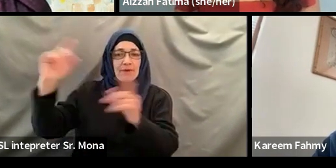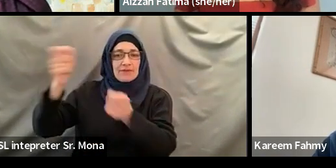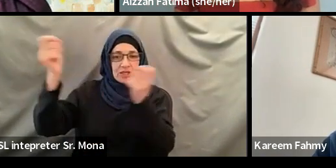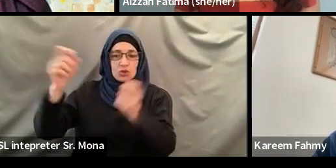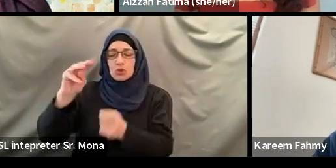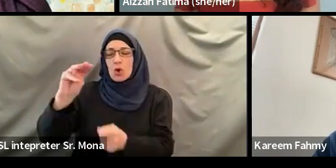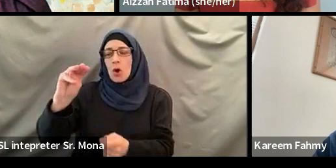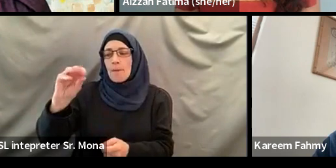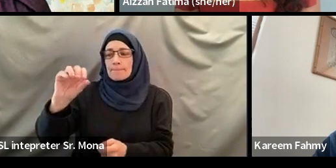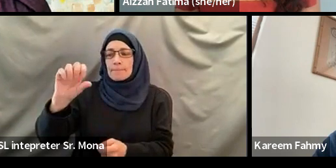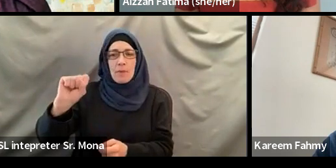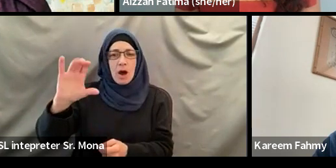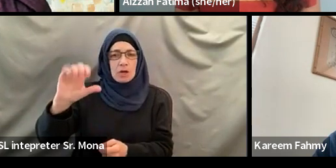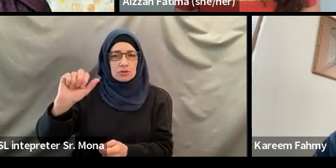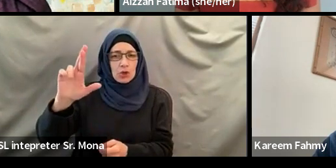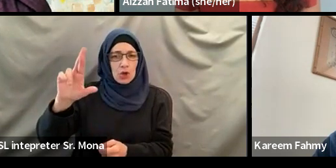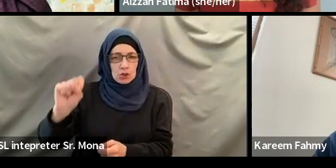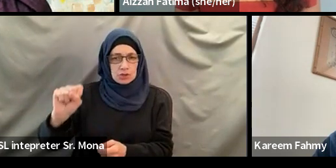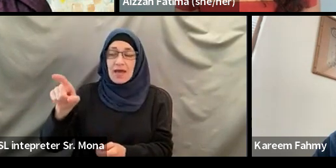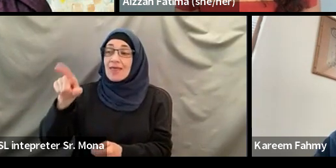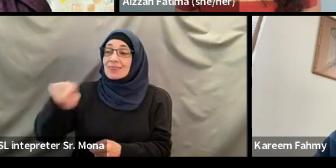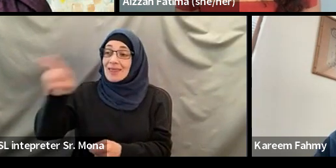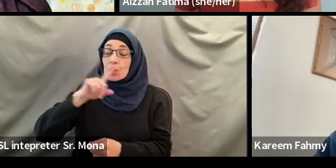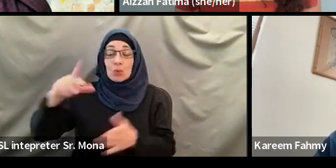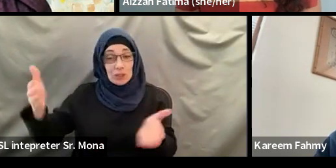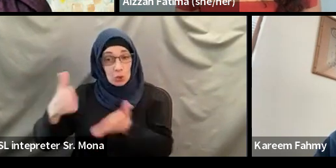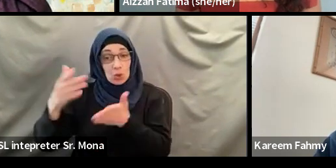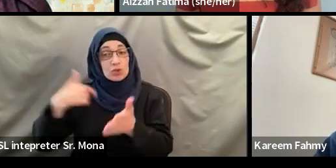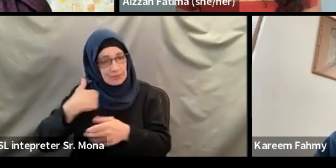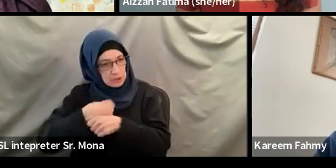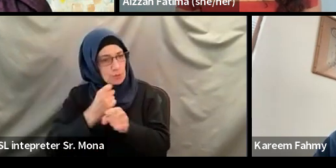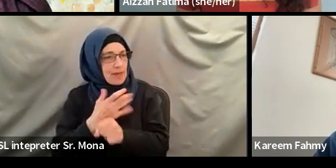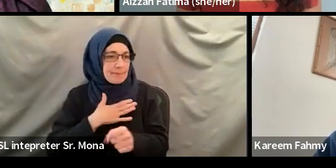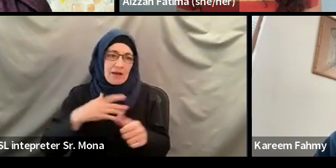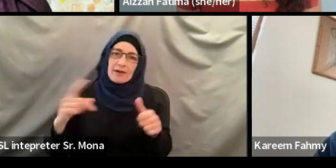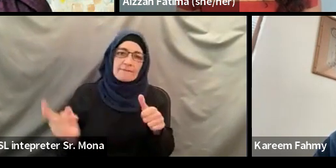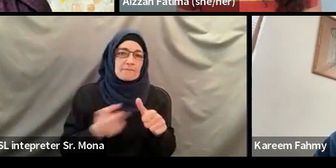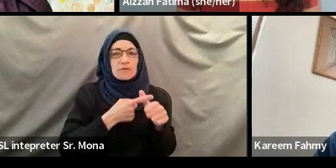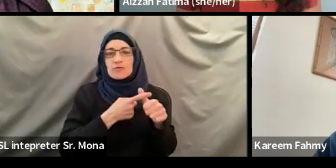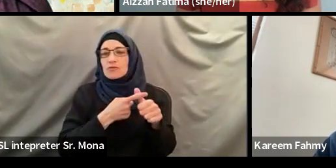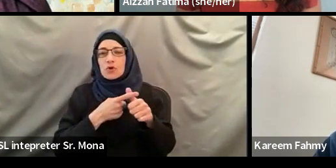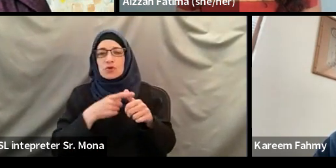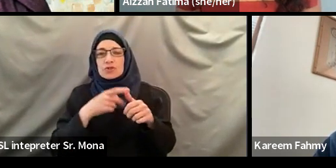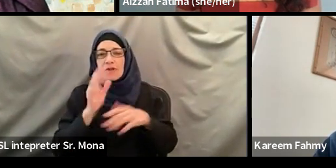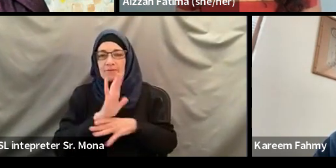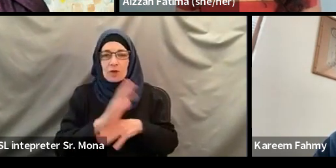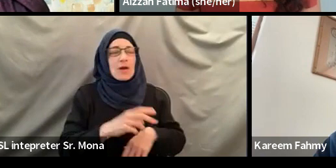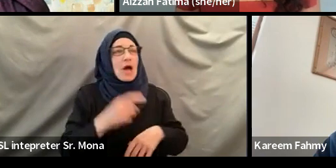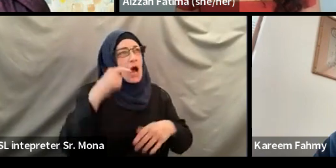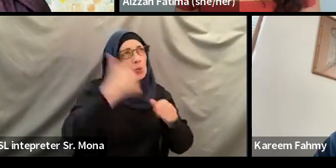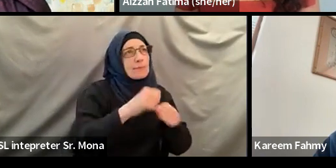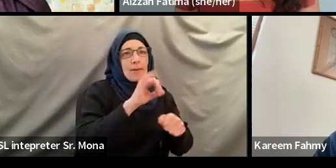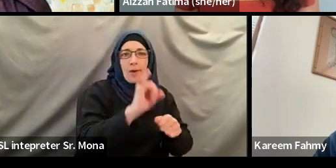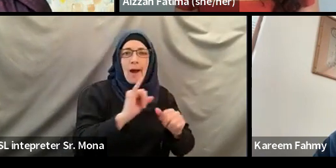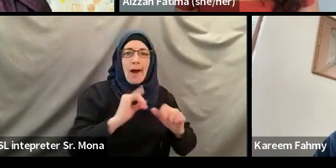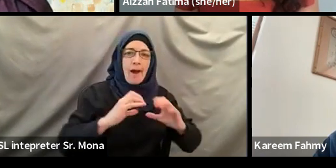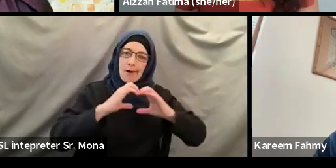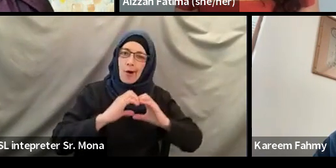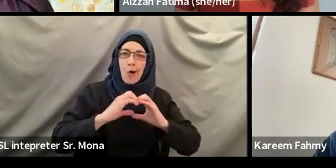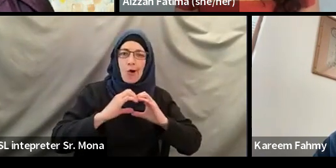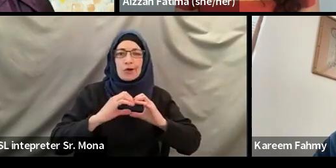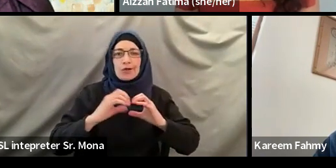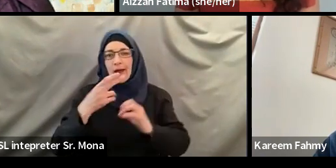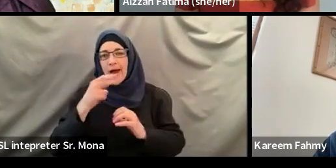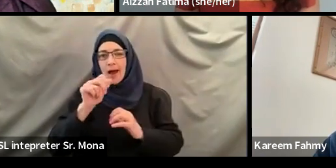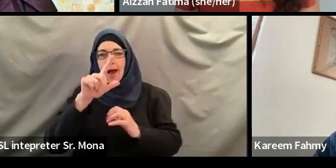they encouraged me to make my first film. I remember at I Heart Halal Fest back in like 2019, Arti was there